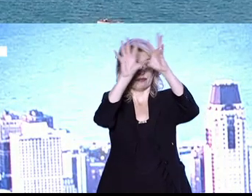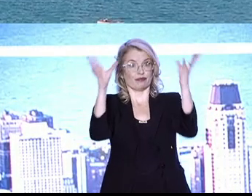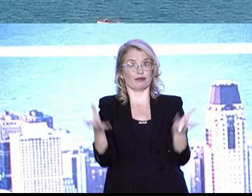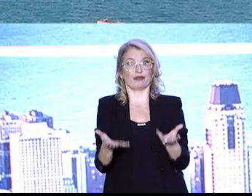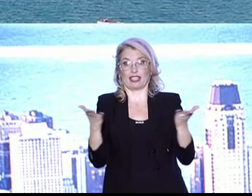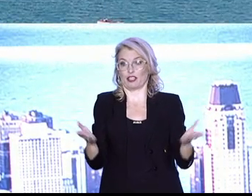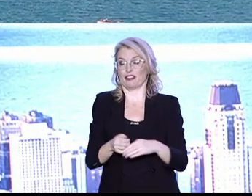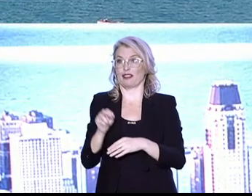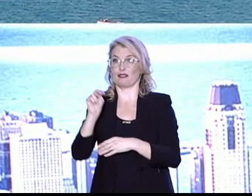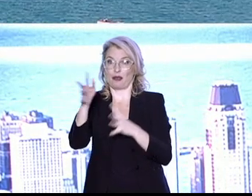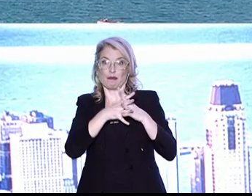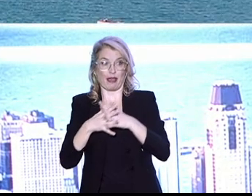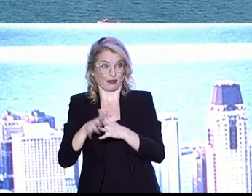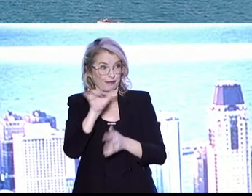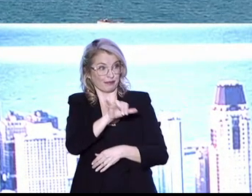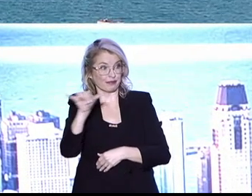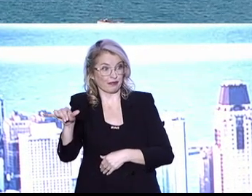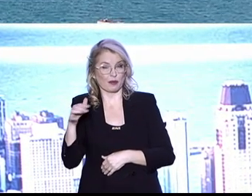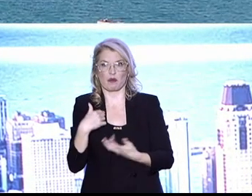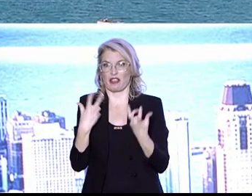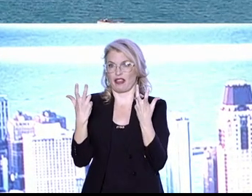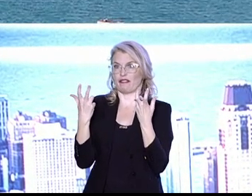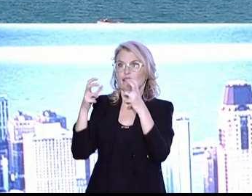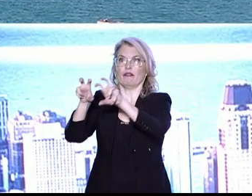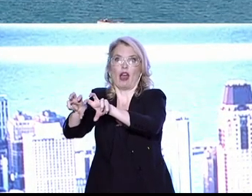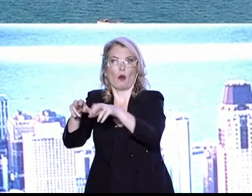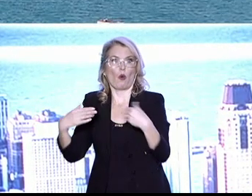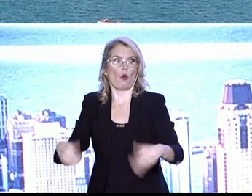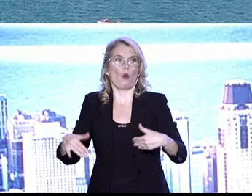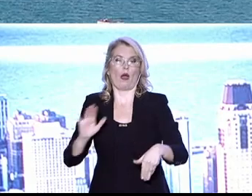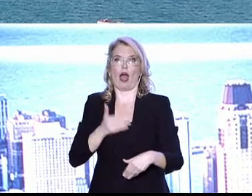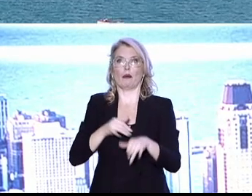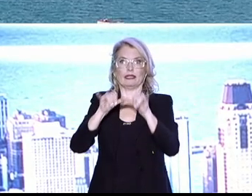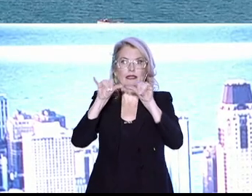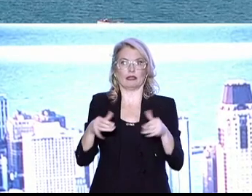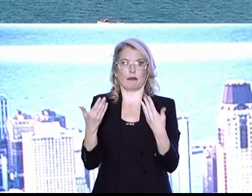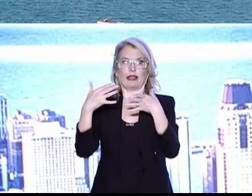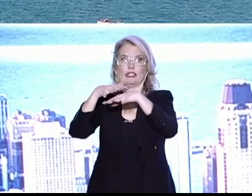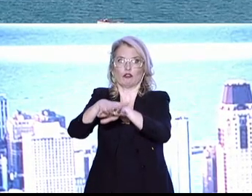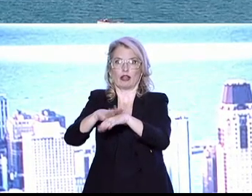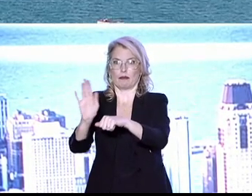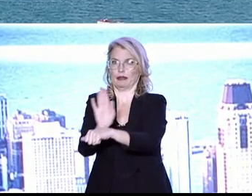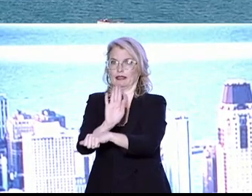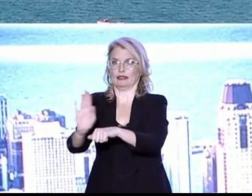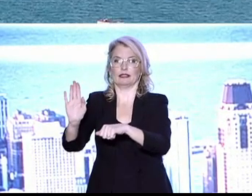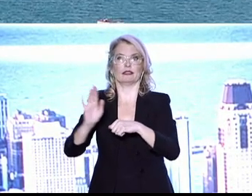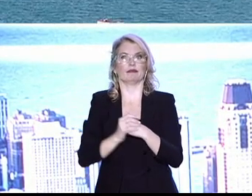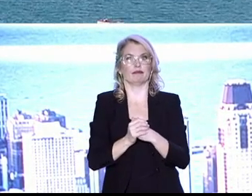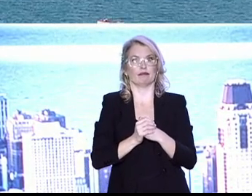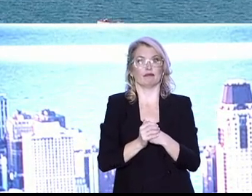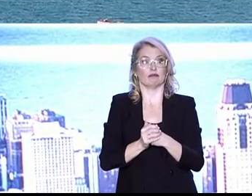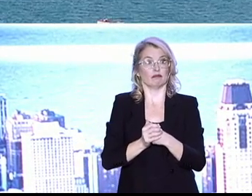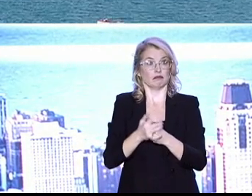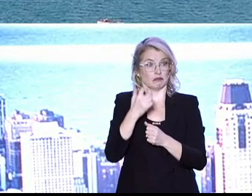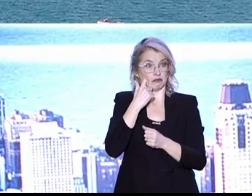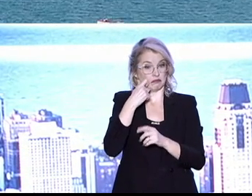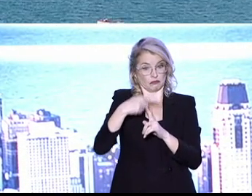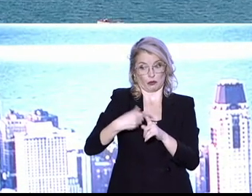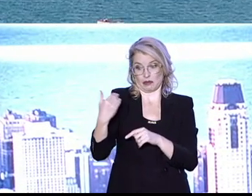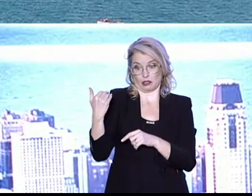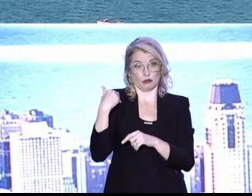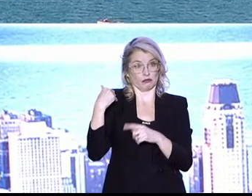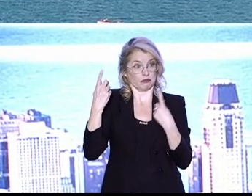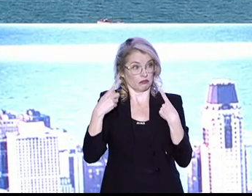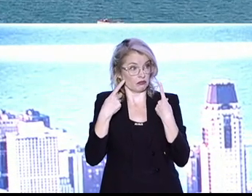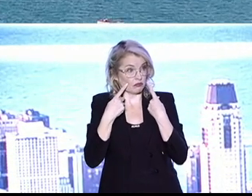well as here in North America, we're investing heavily in our system integration business. As we announced a few